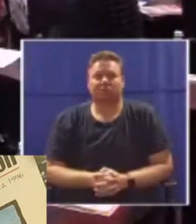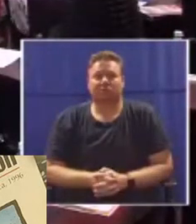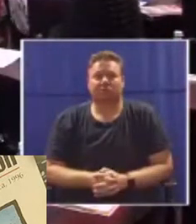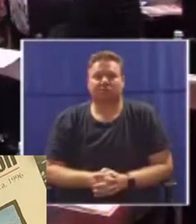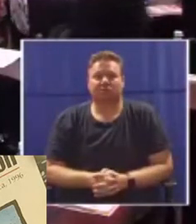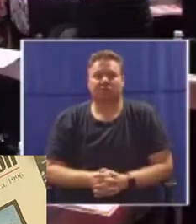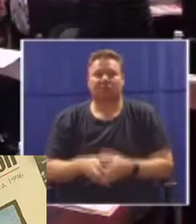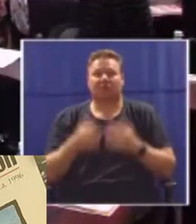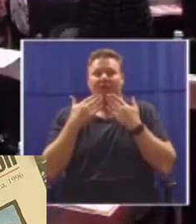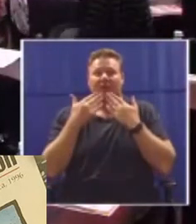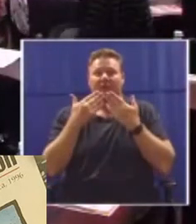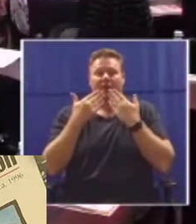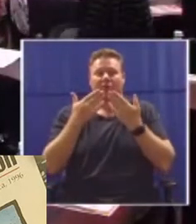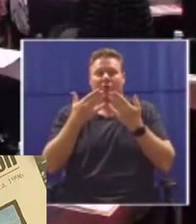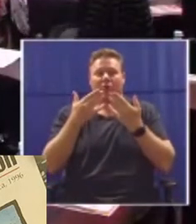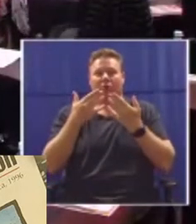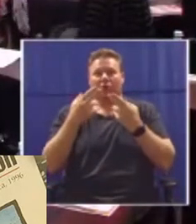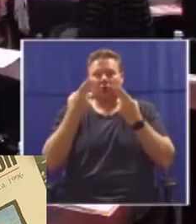Thank you, Honorable